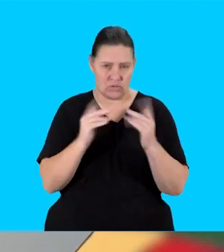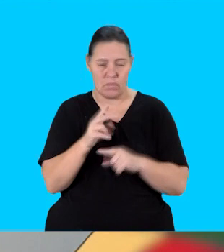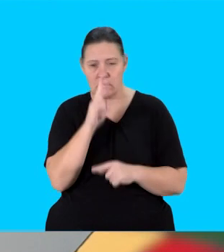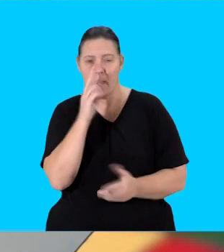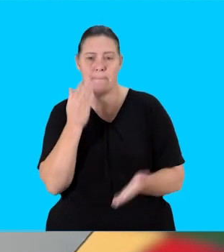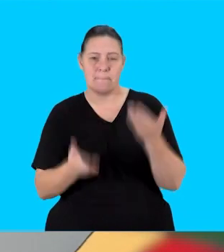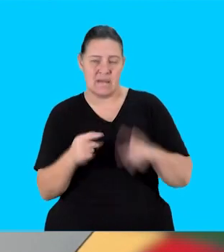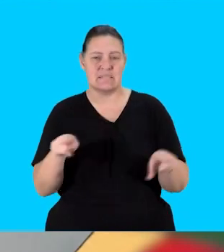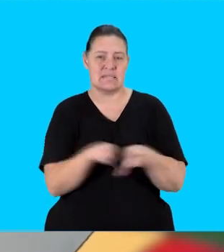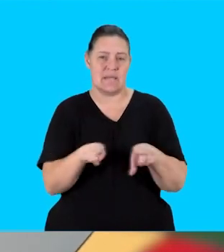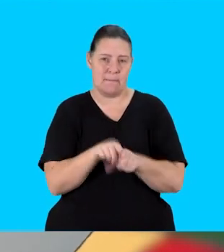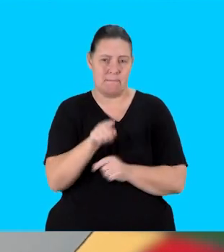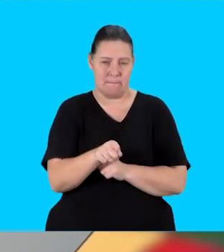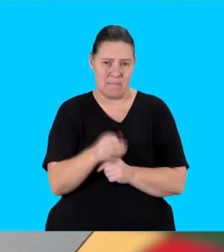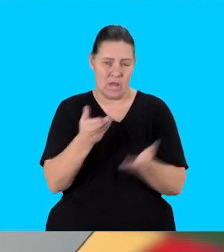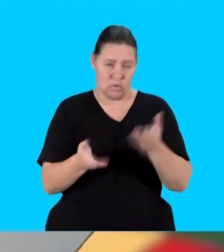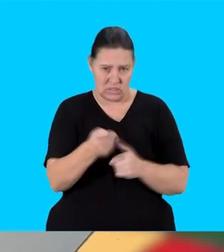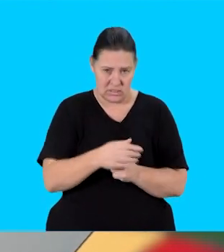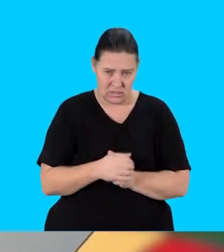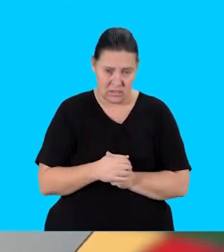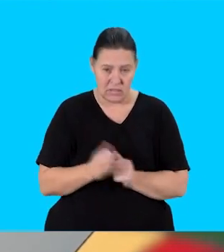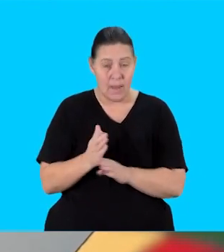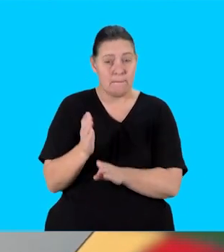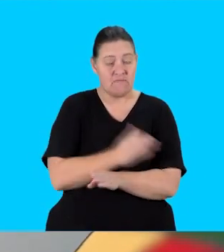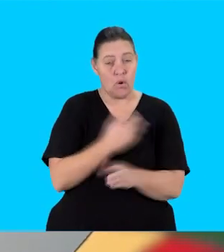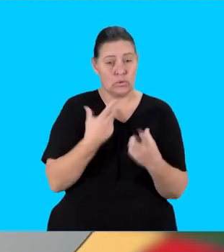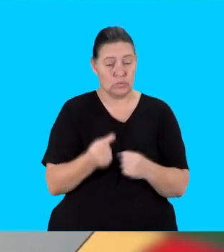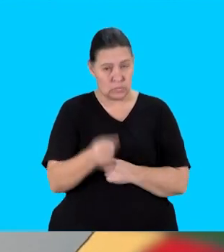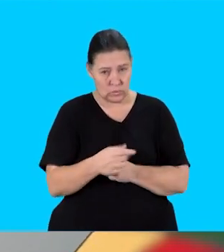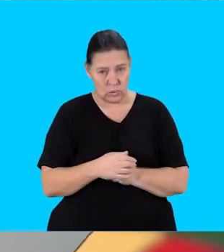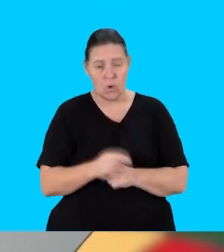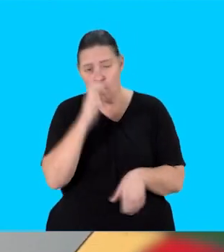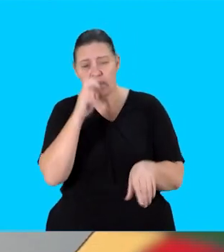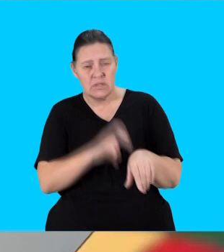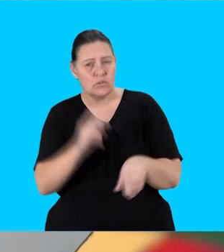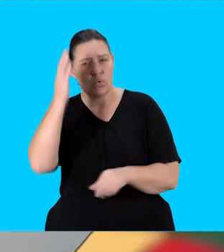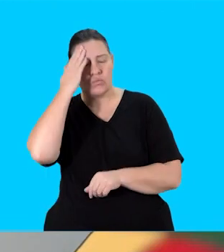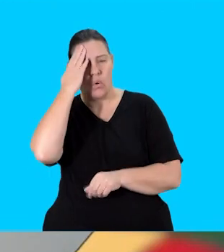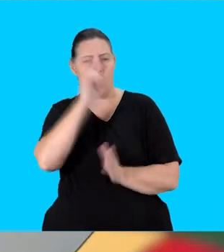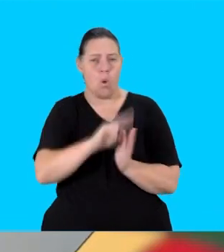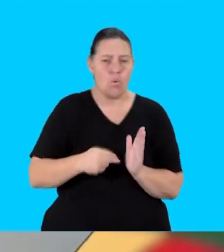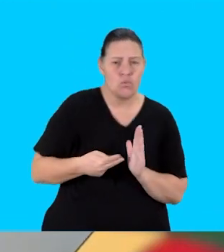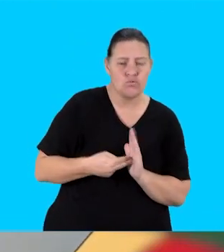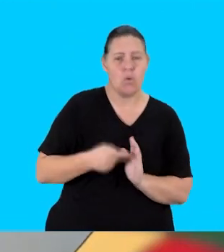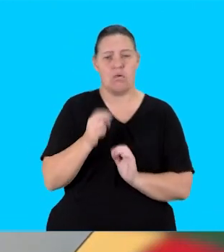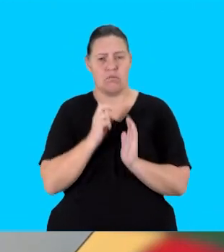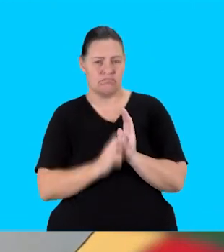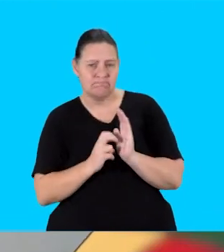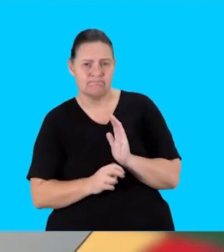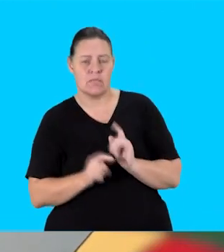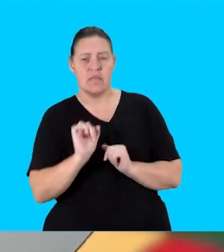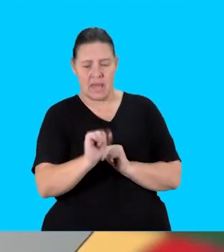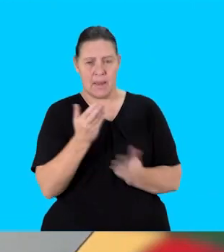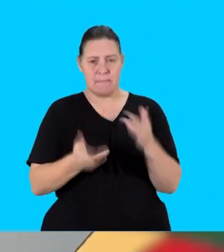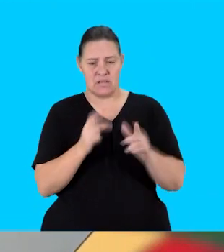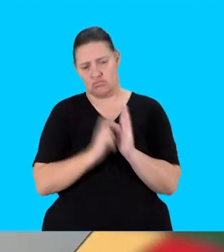know how to balance the very same chemical equations. But before we balance the chemical equations, we need to know the rules that govern the balancing